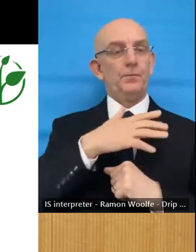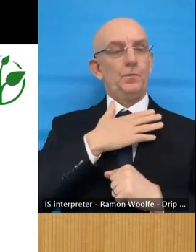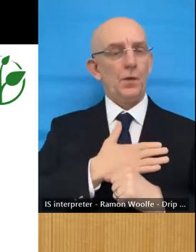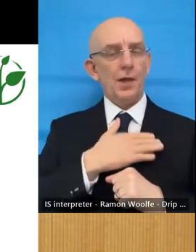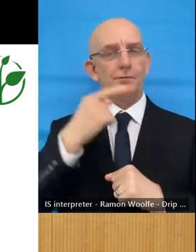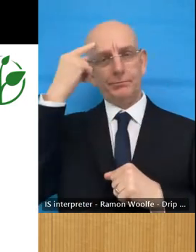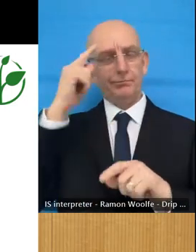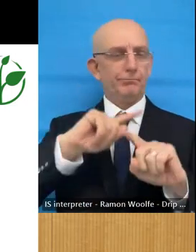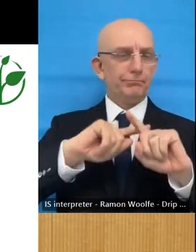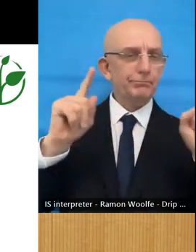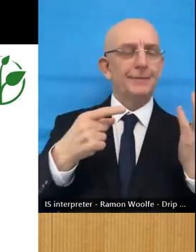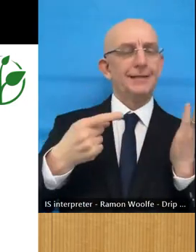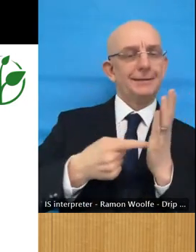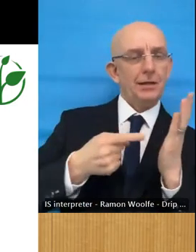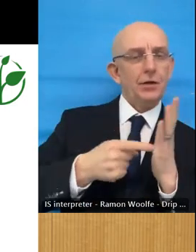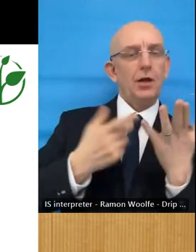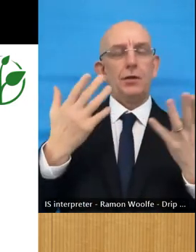education opportunities.